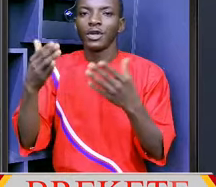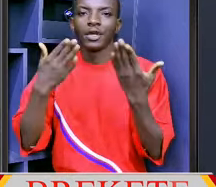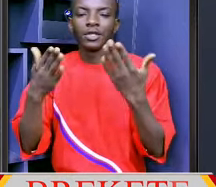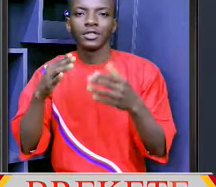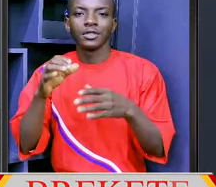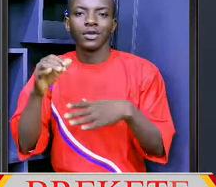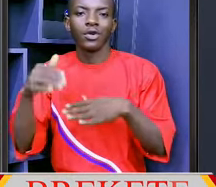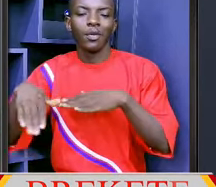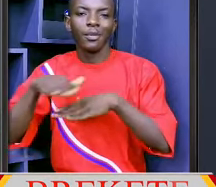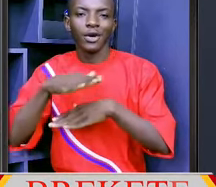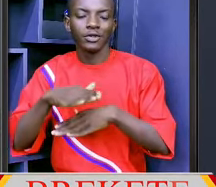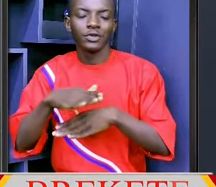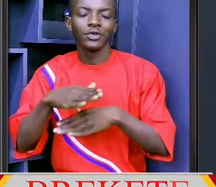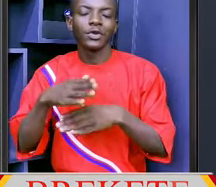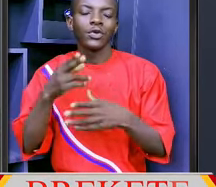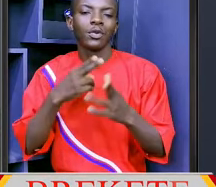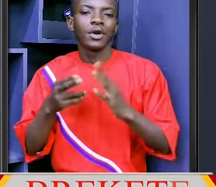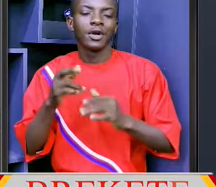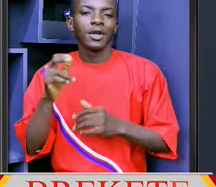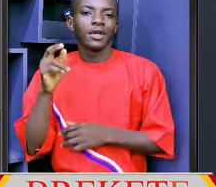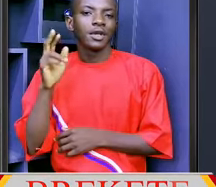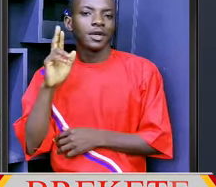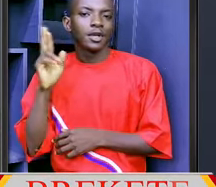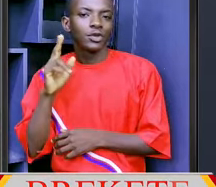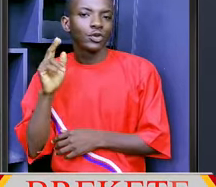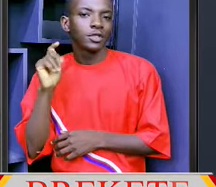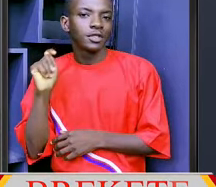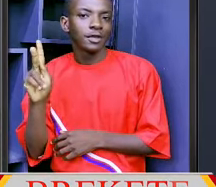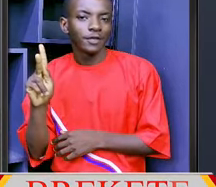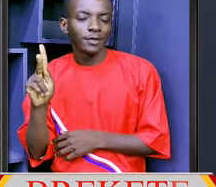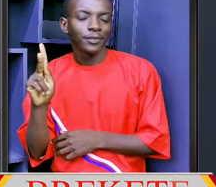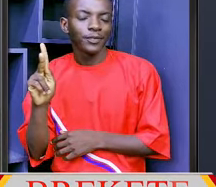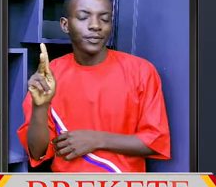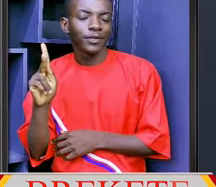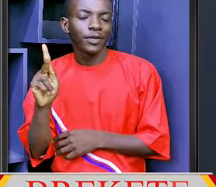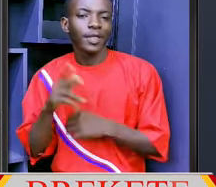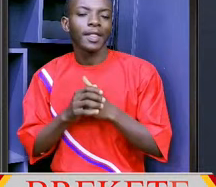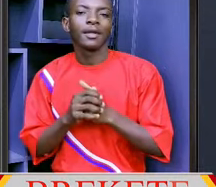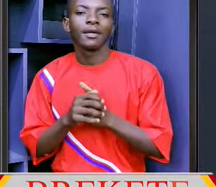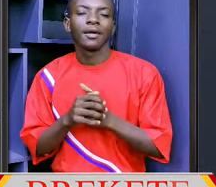studio, inside the compound of Human Rights Radio and Television.